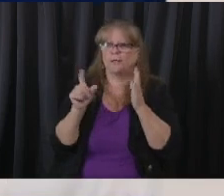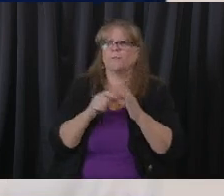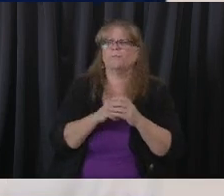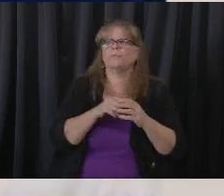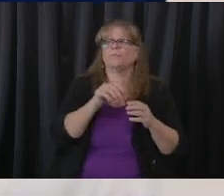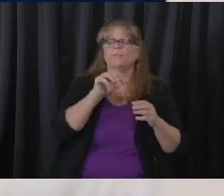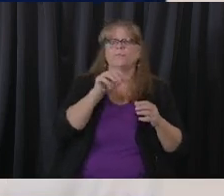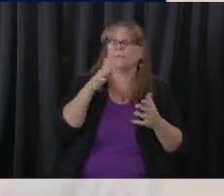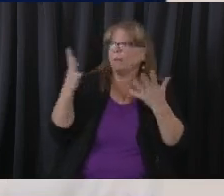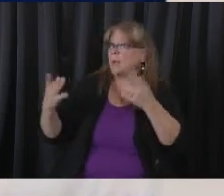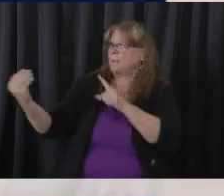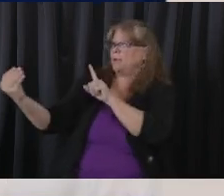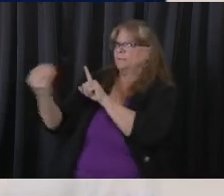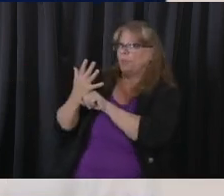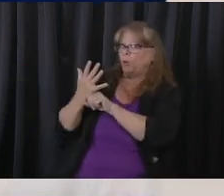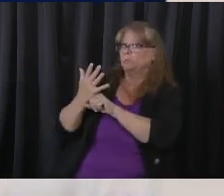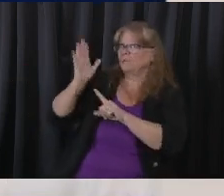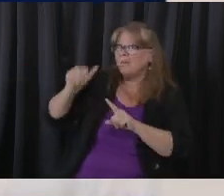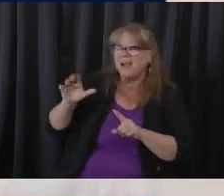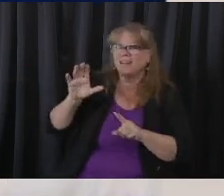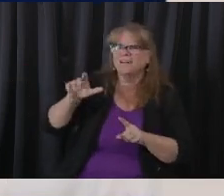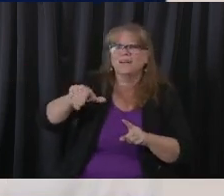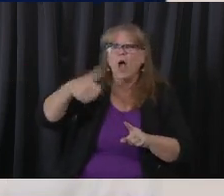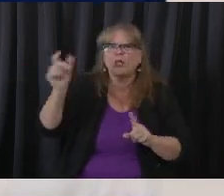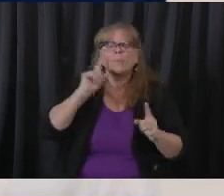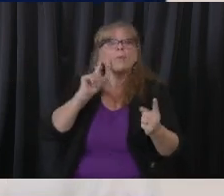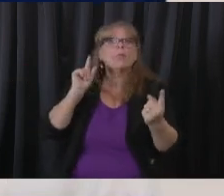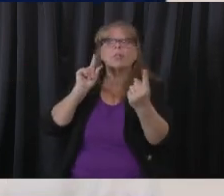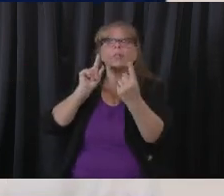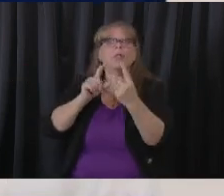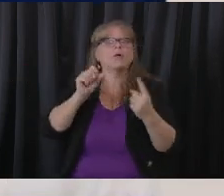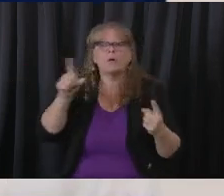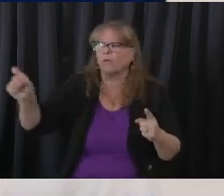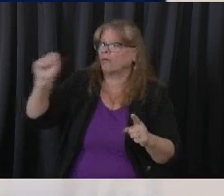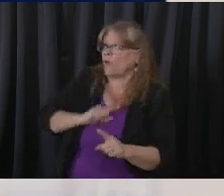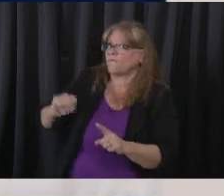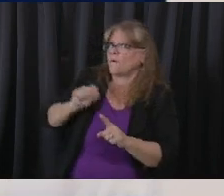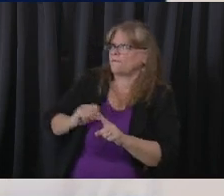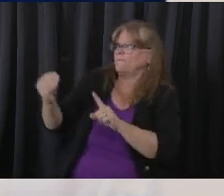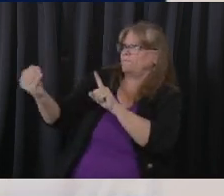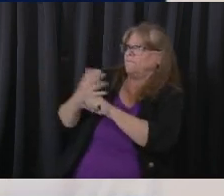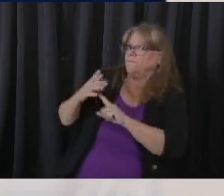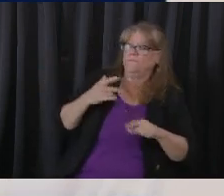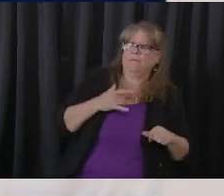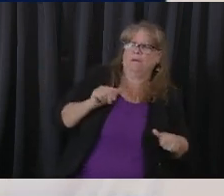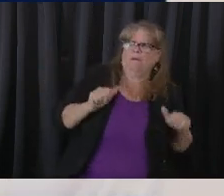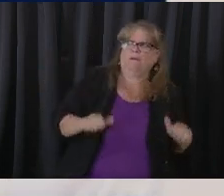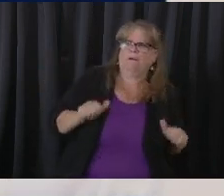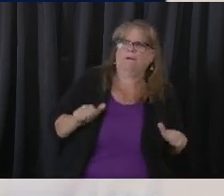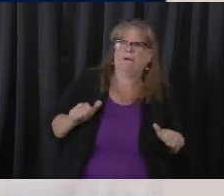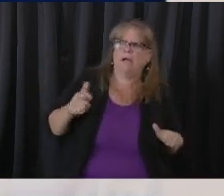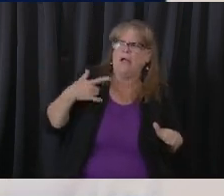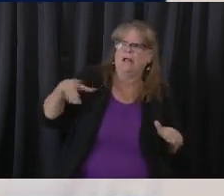store, a family member or friend has COVID, by all means, go get free, quick, and easy testing,